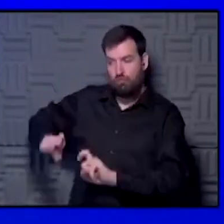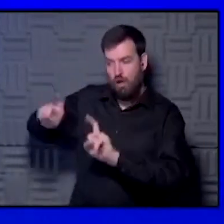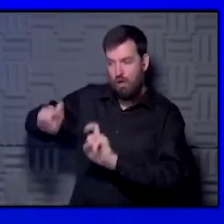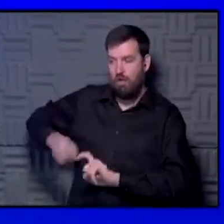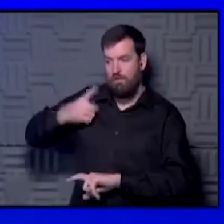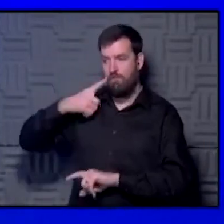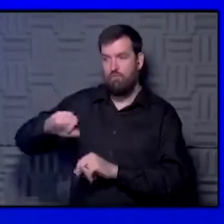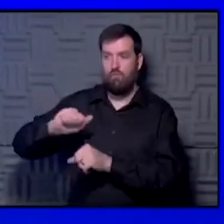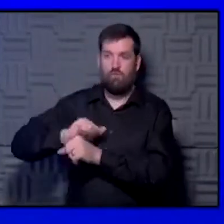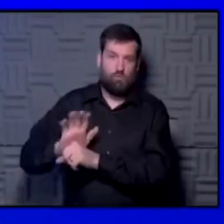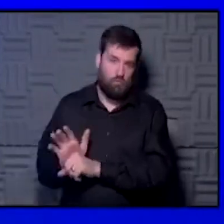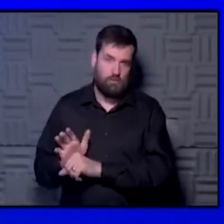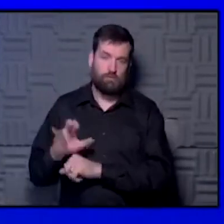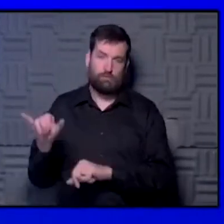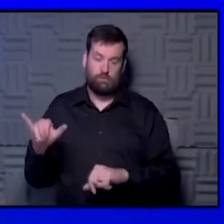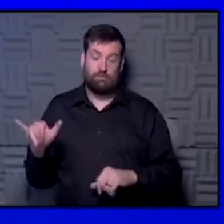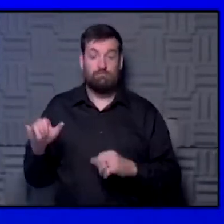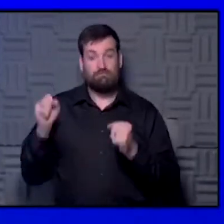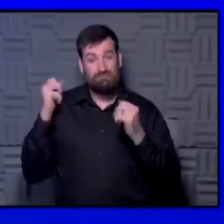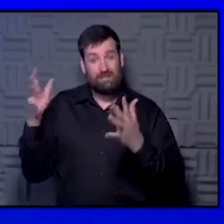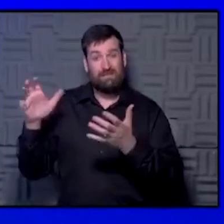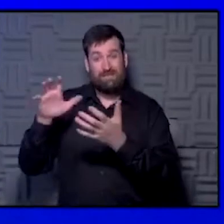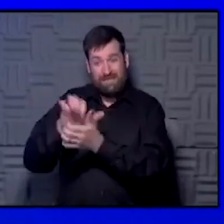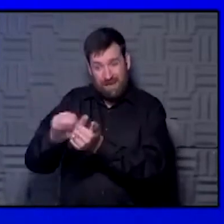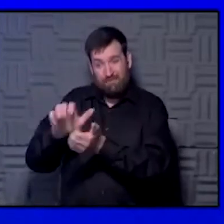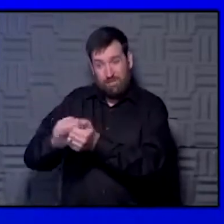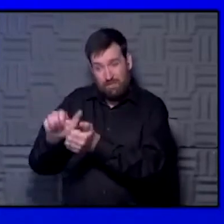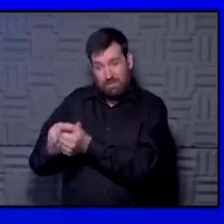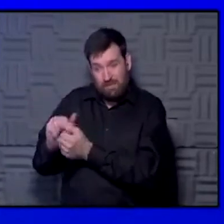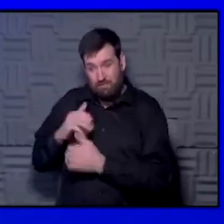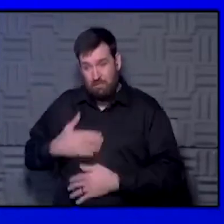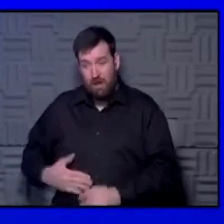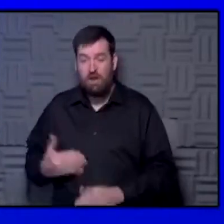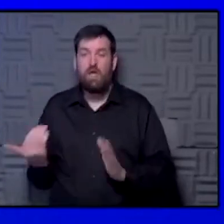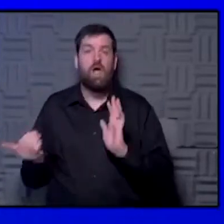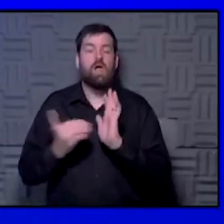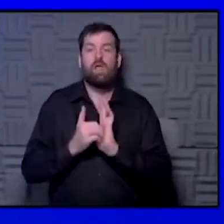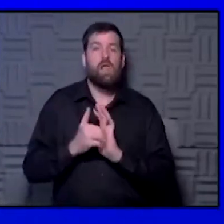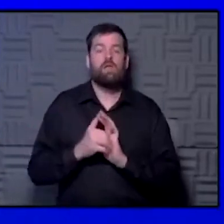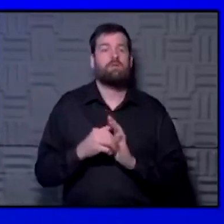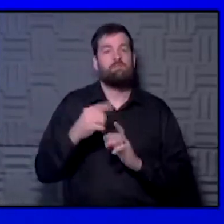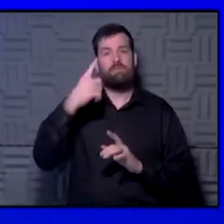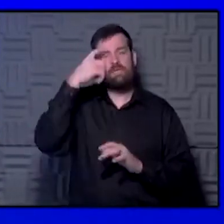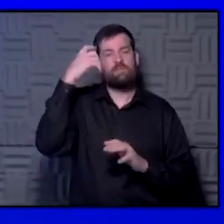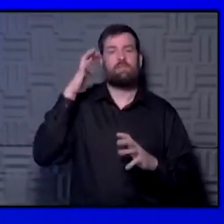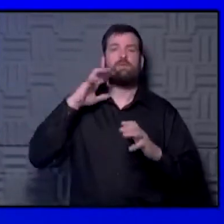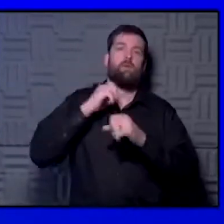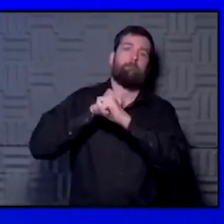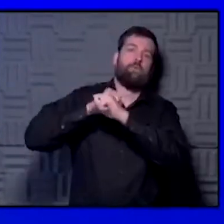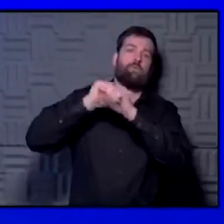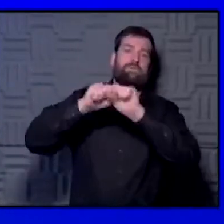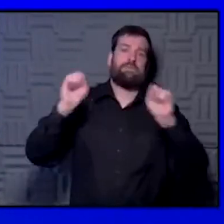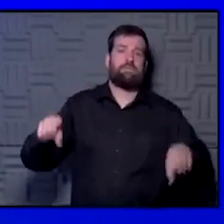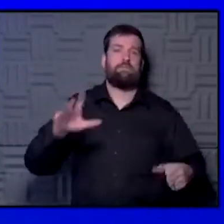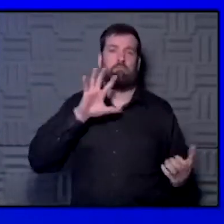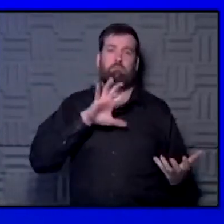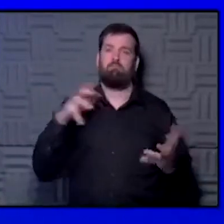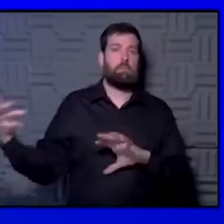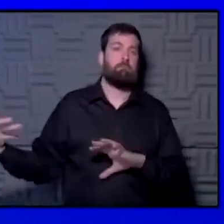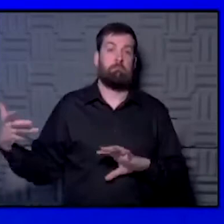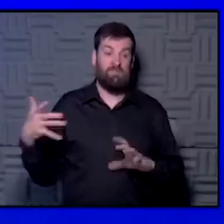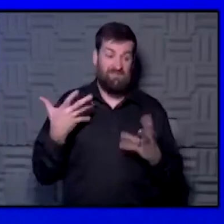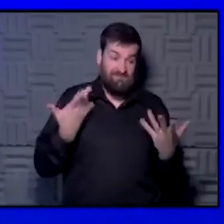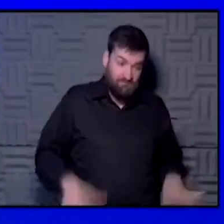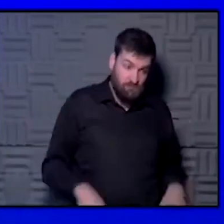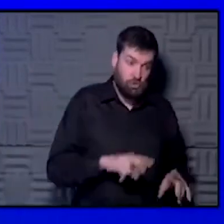COVID-19 as well, because a lot of the damage that is done in COVID-19 is, again, that immune dysregulation type of process after the